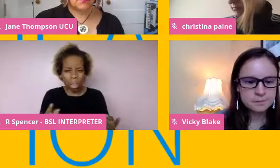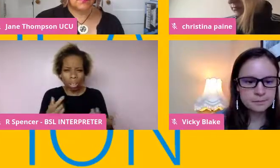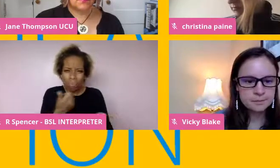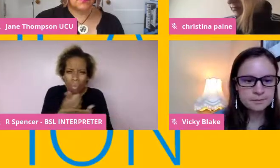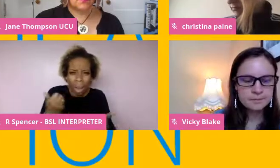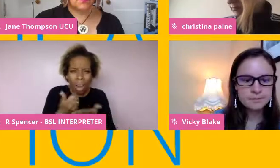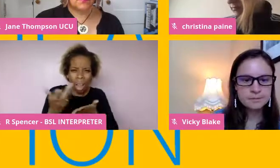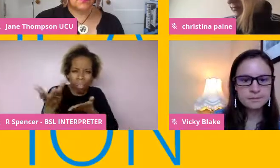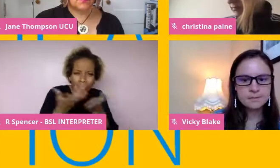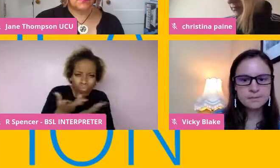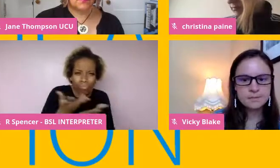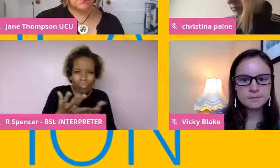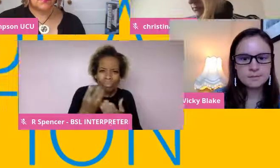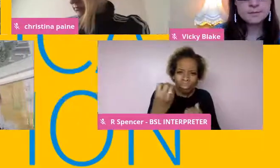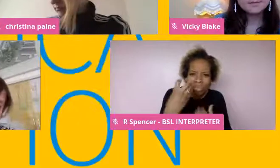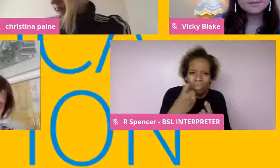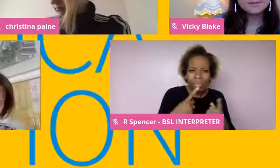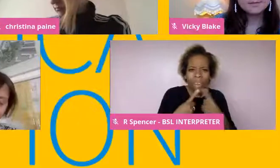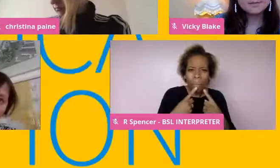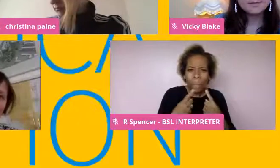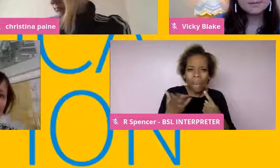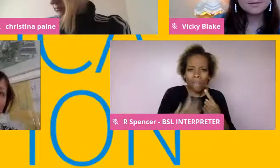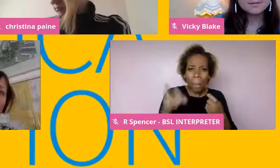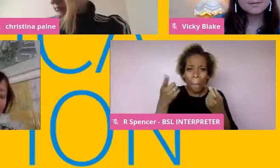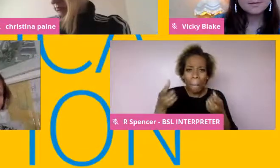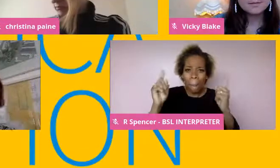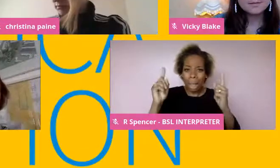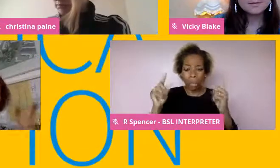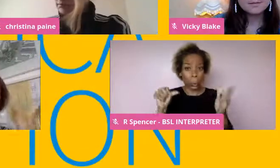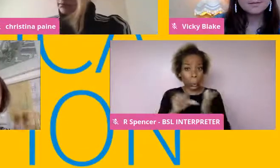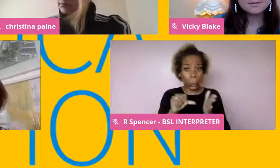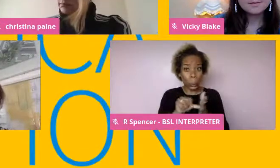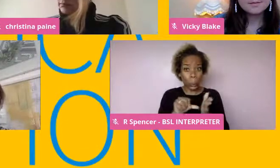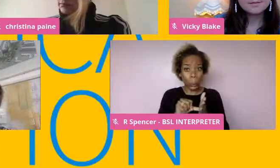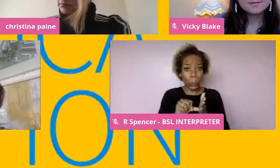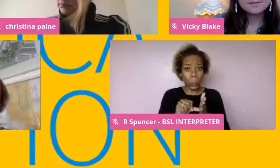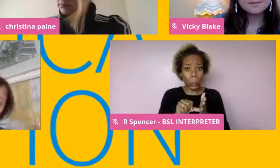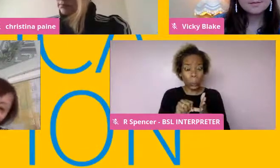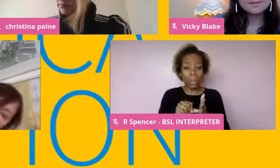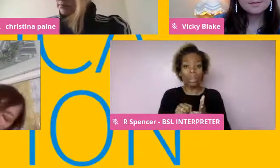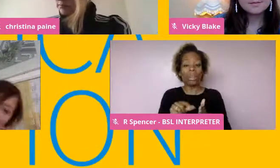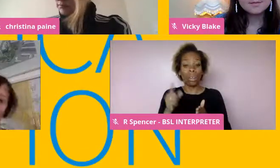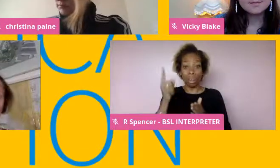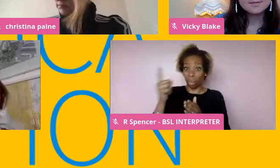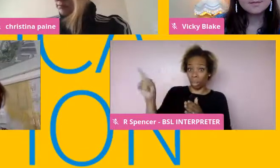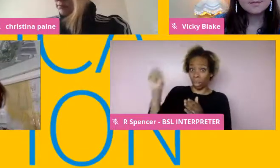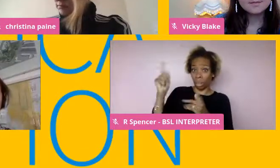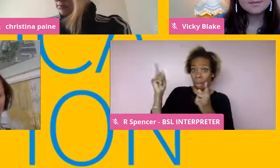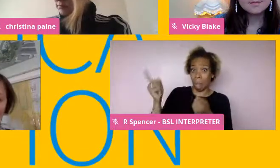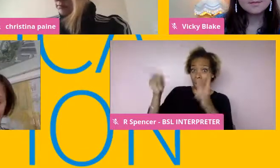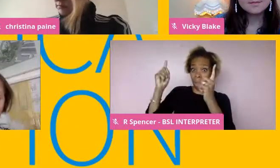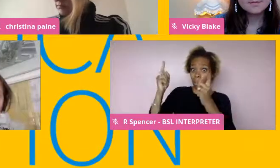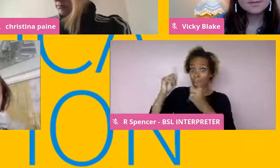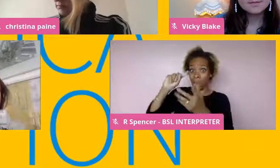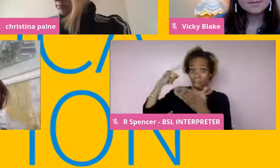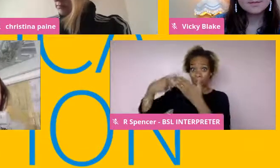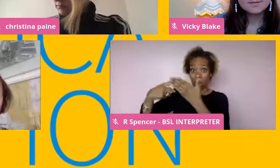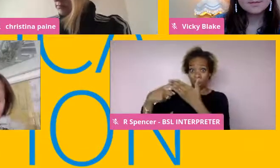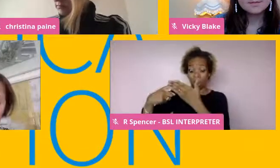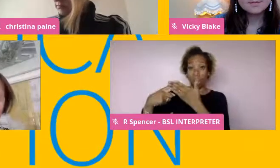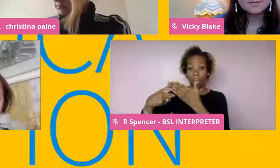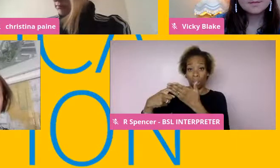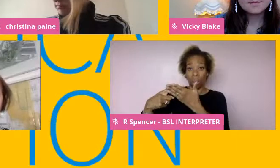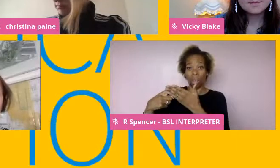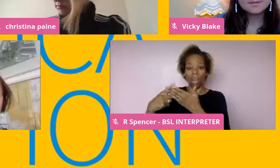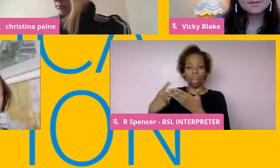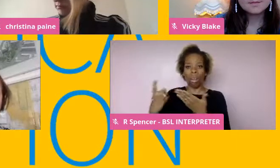with management. You find things are happening in what they call a crisis regime, which means that they simply circumvent the usual kind of panels. You don't